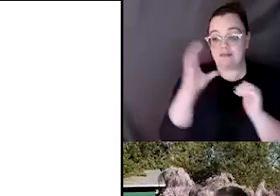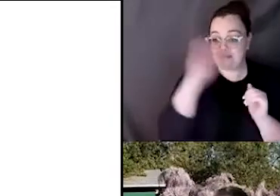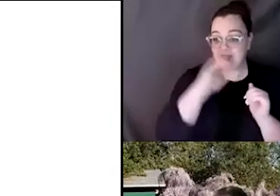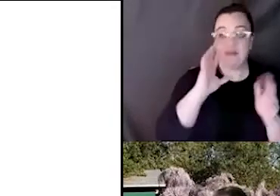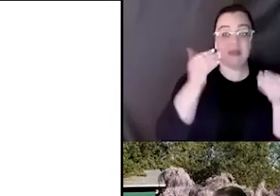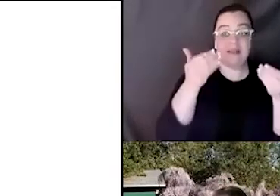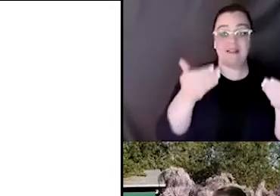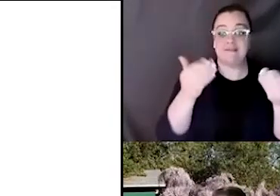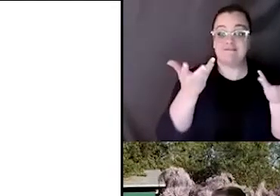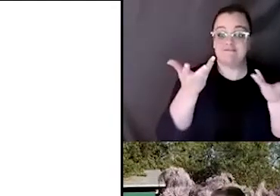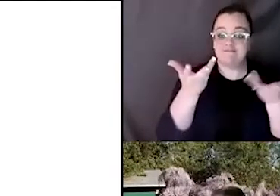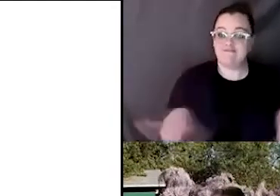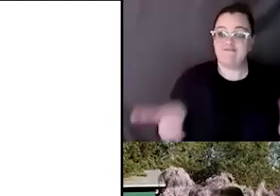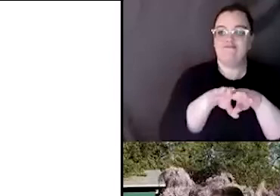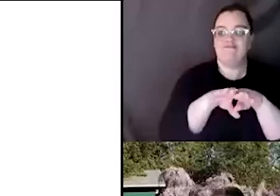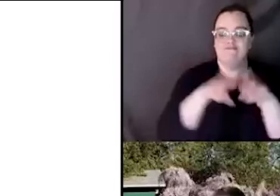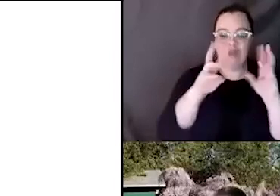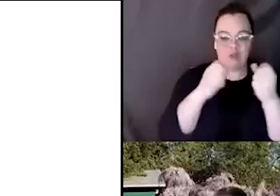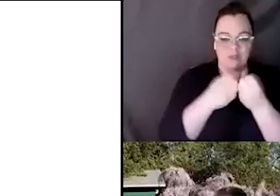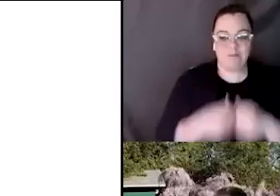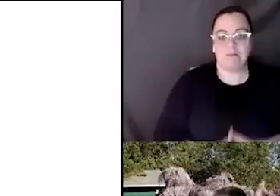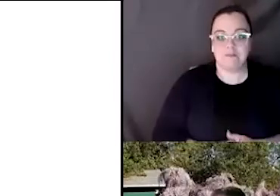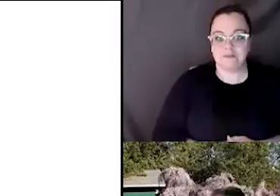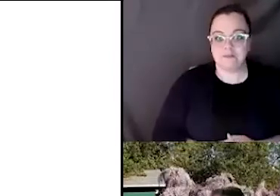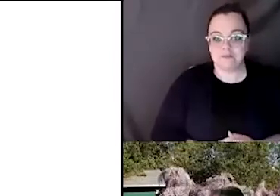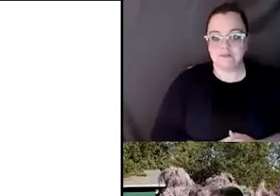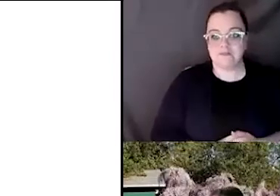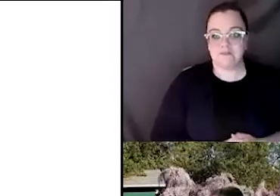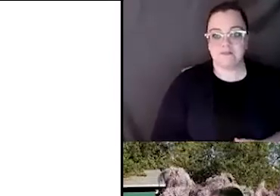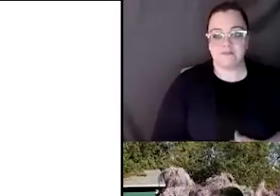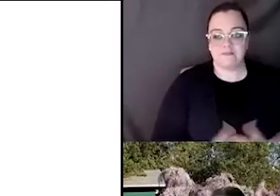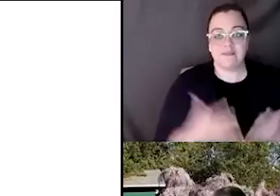end the workshop. Have a good afternoon, everyone.